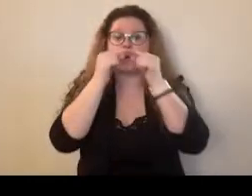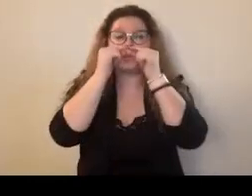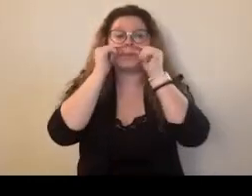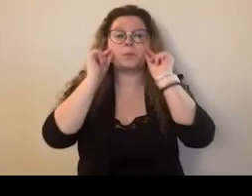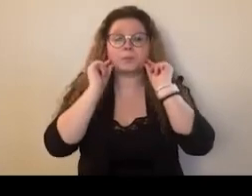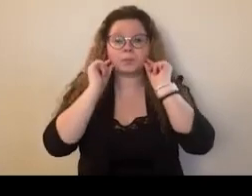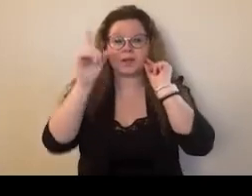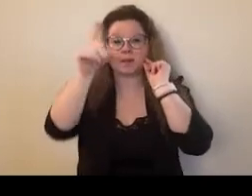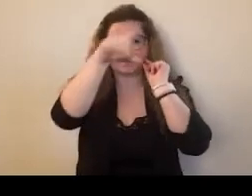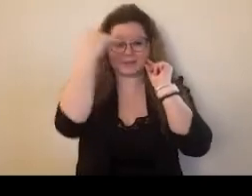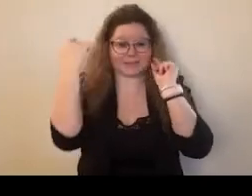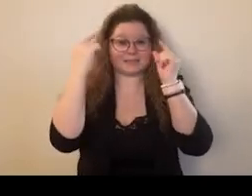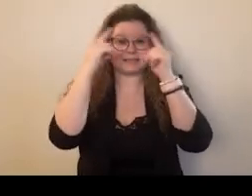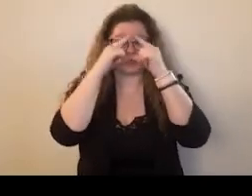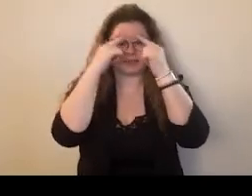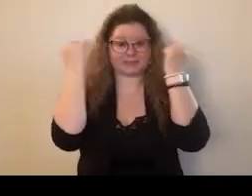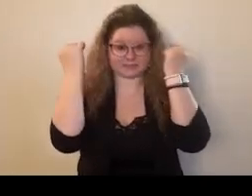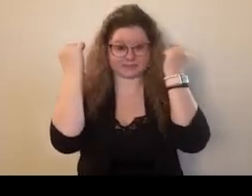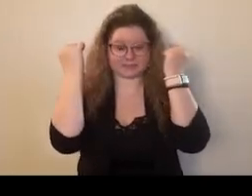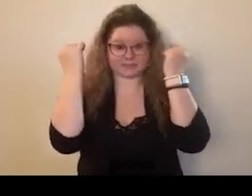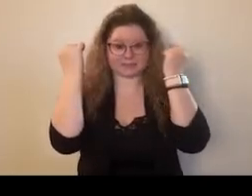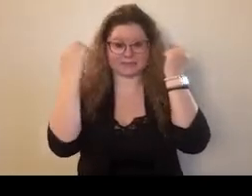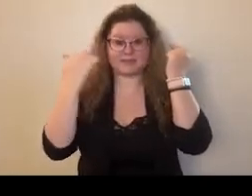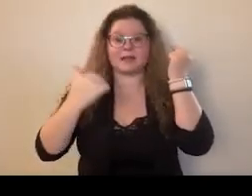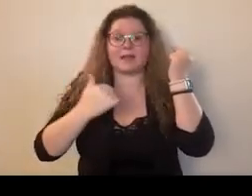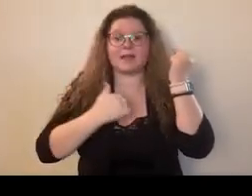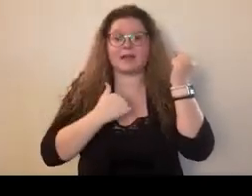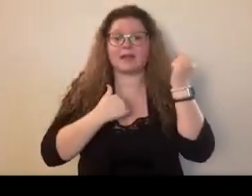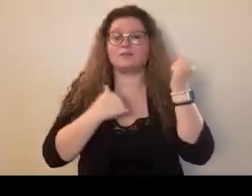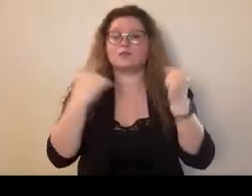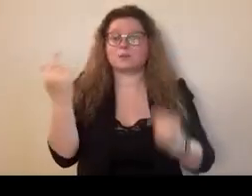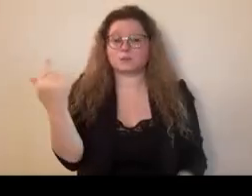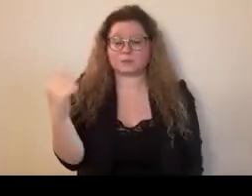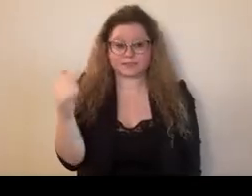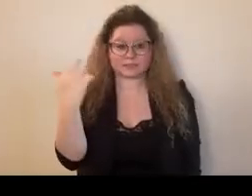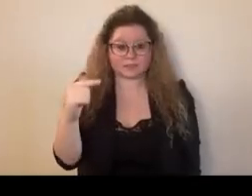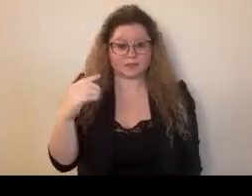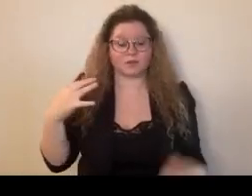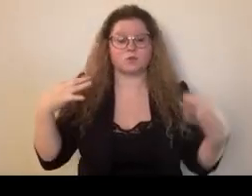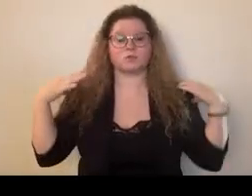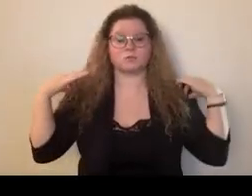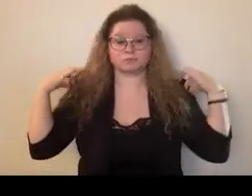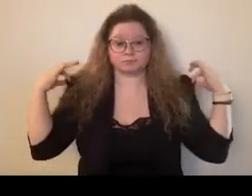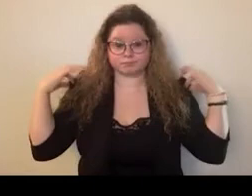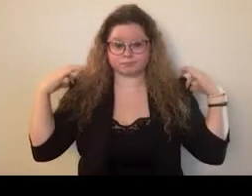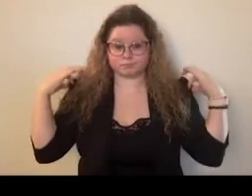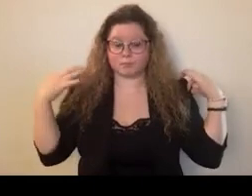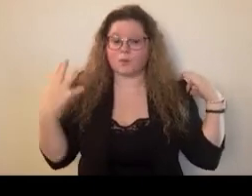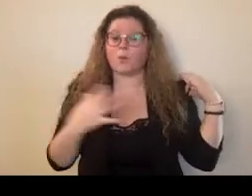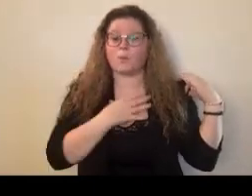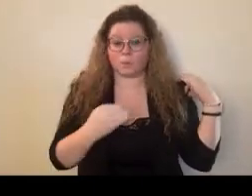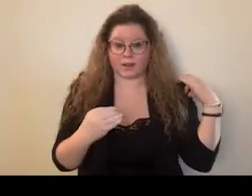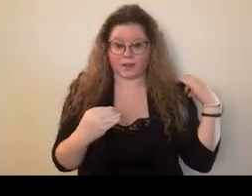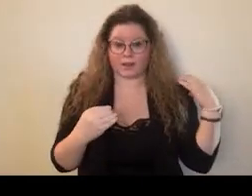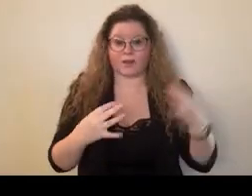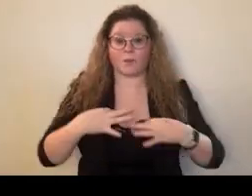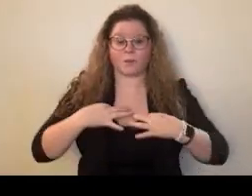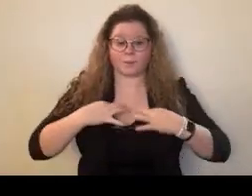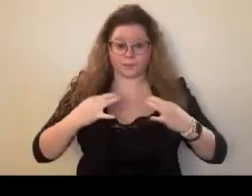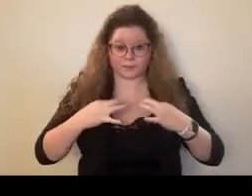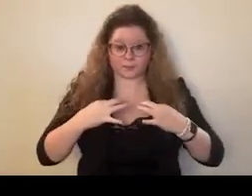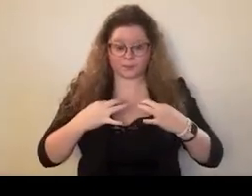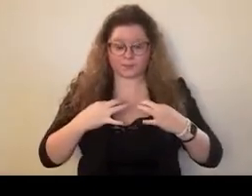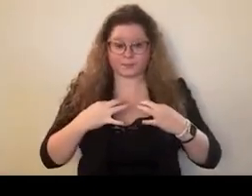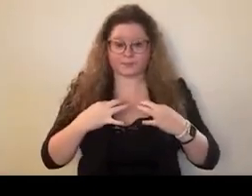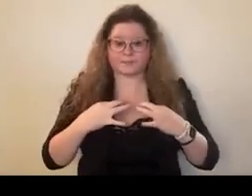glasses. He's wearing a small green checkered shirt with a white t-shirt underneath.